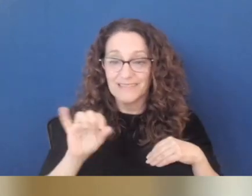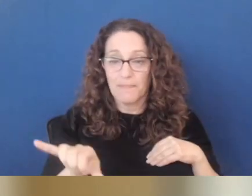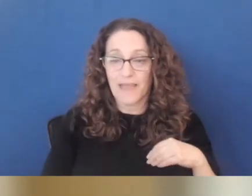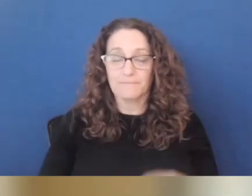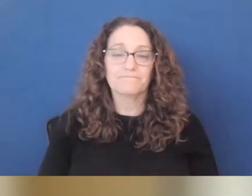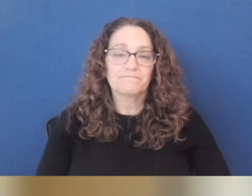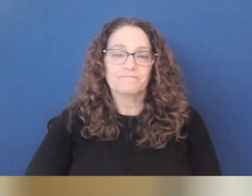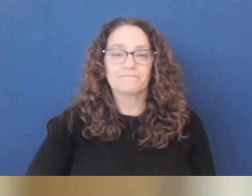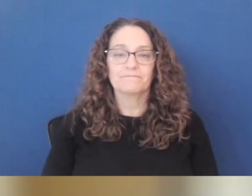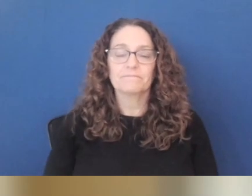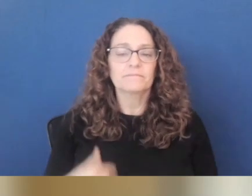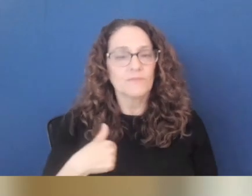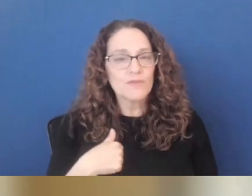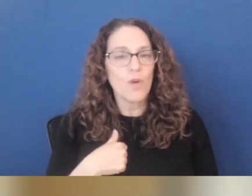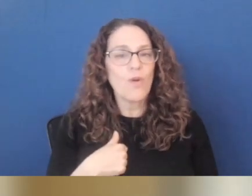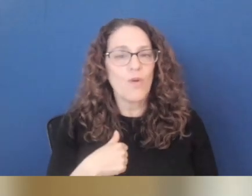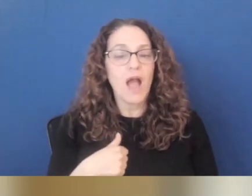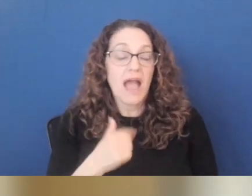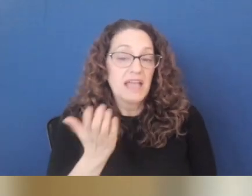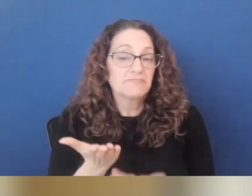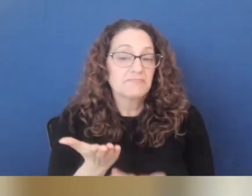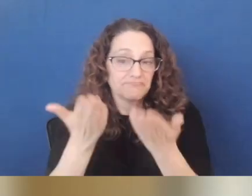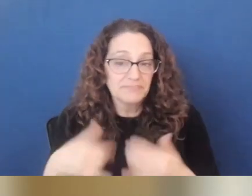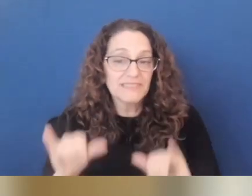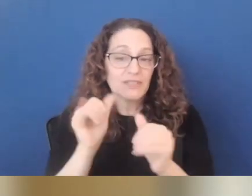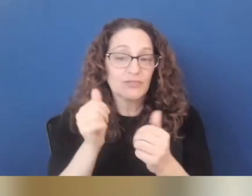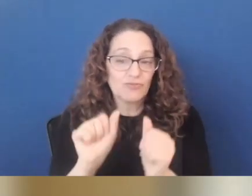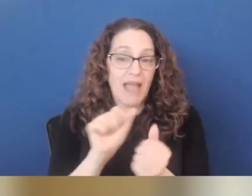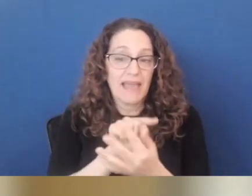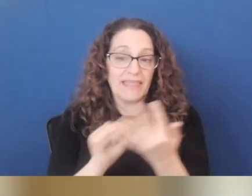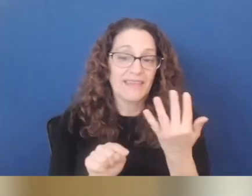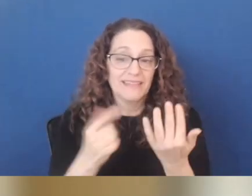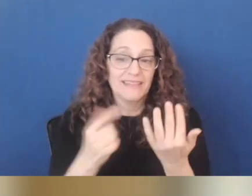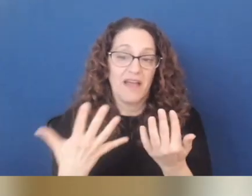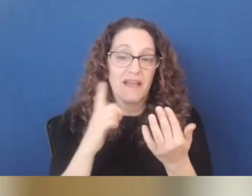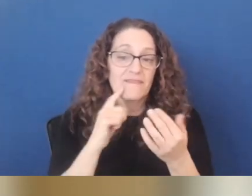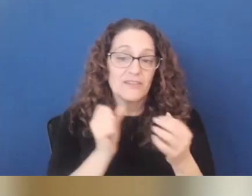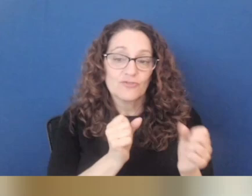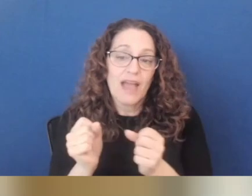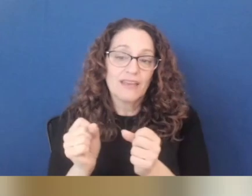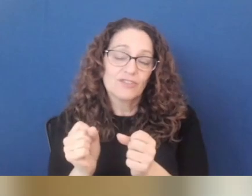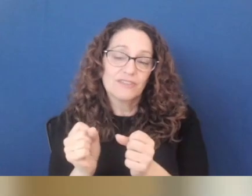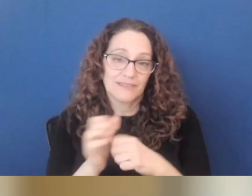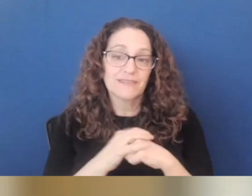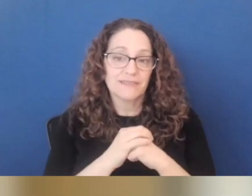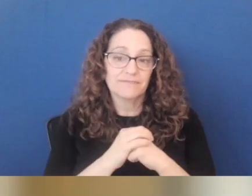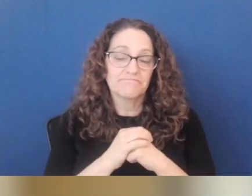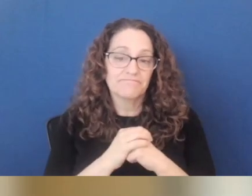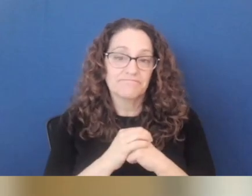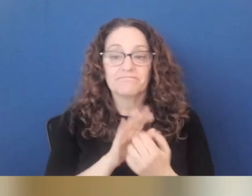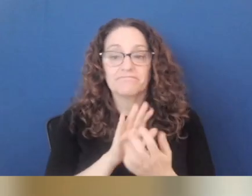to still work with these five strategies. You might work with them a little gently because they're not